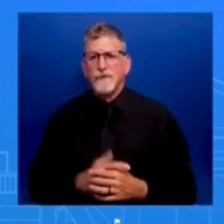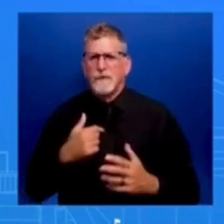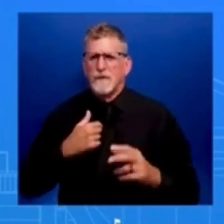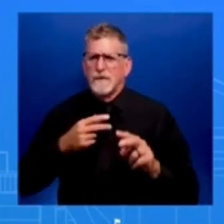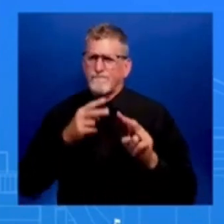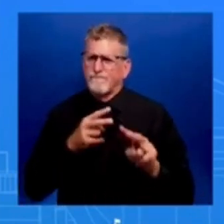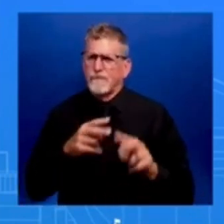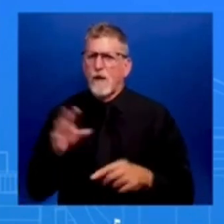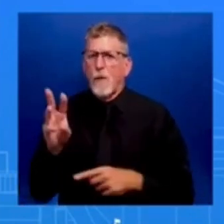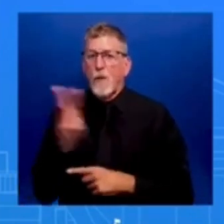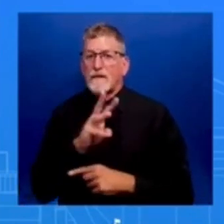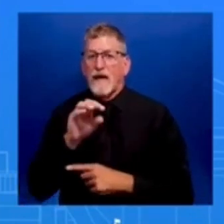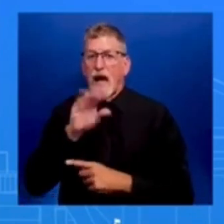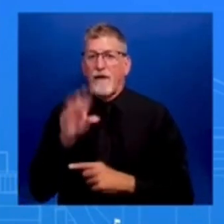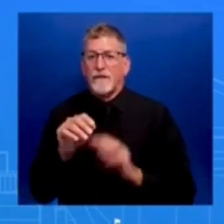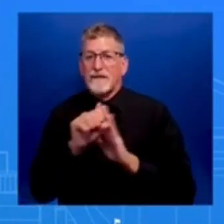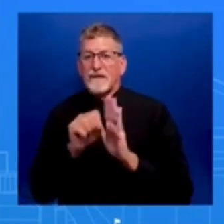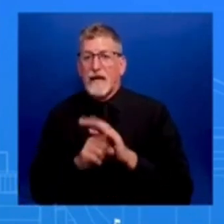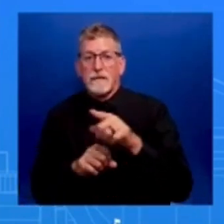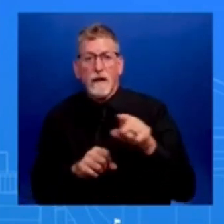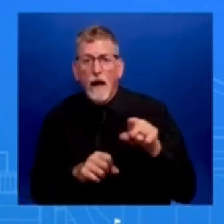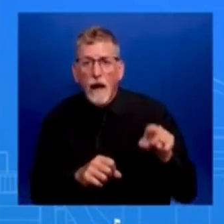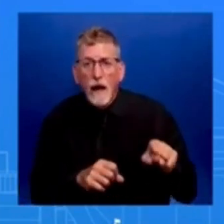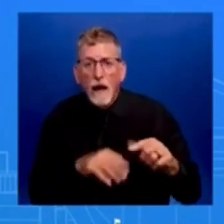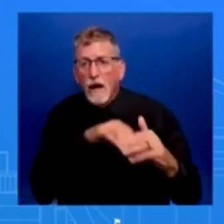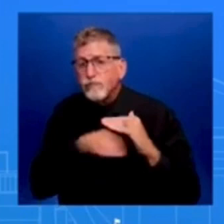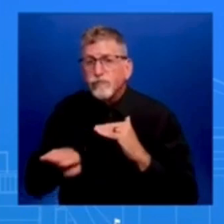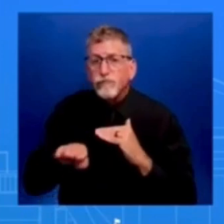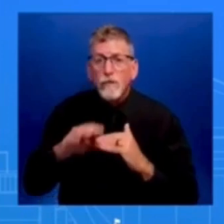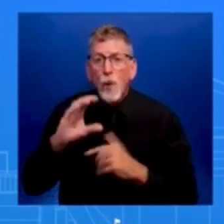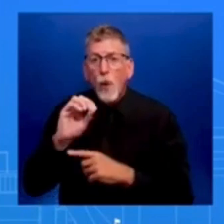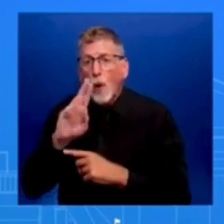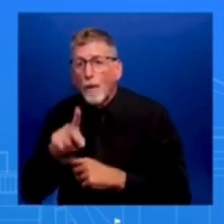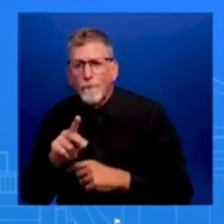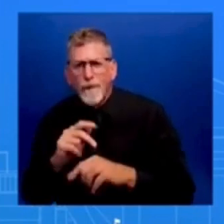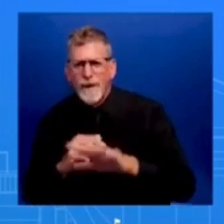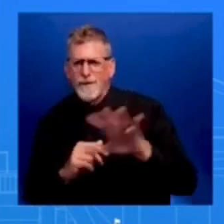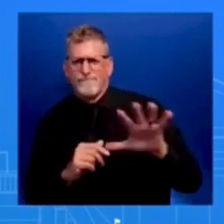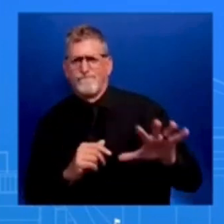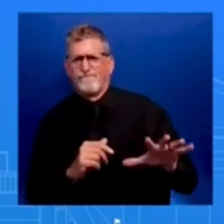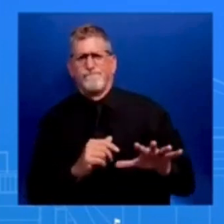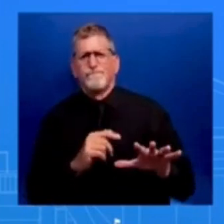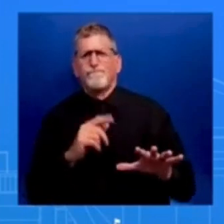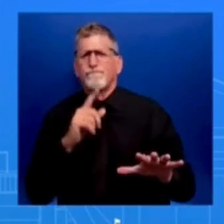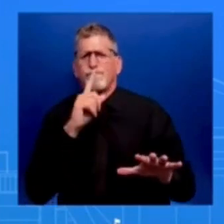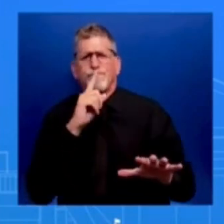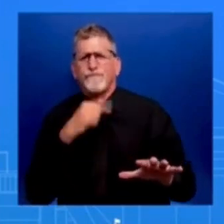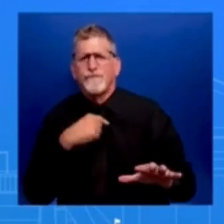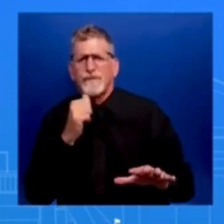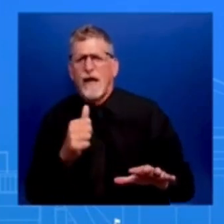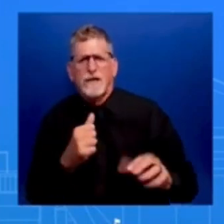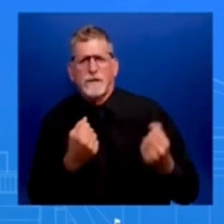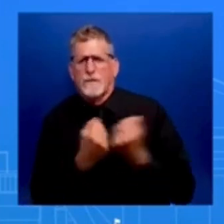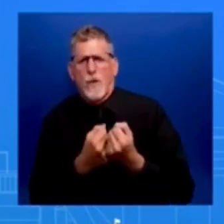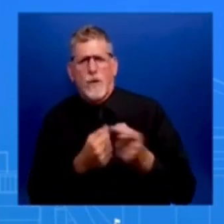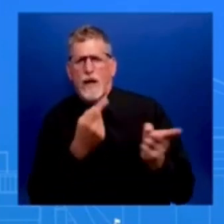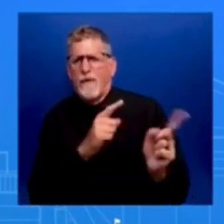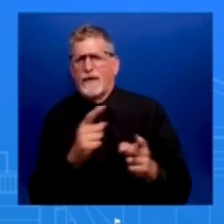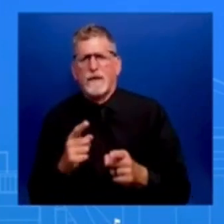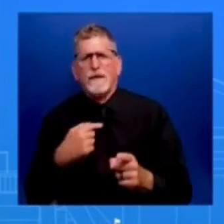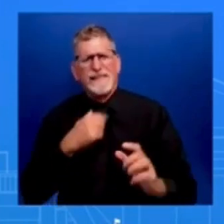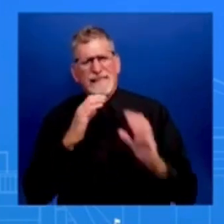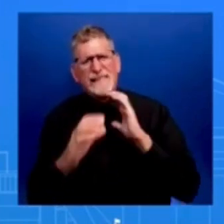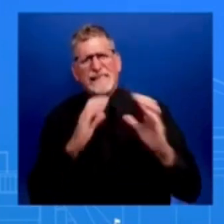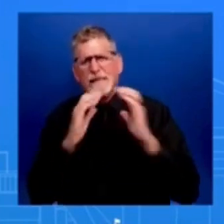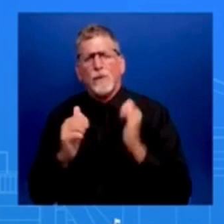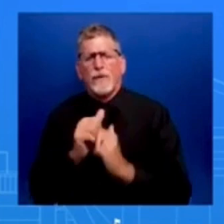regional and international organizations. We are monitoring the situation closely, and we are in communication with the U.S. Embassy. And so as I just